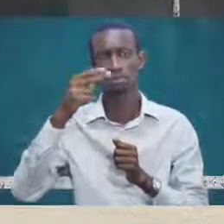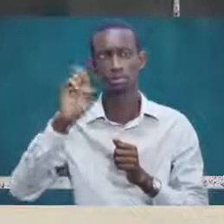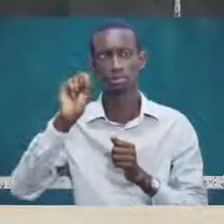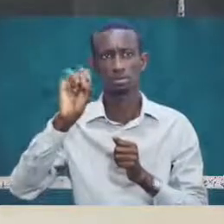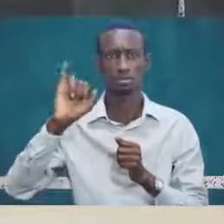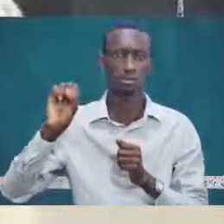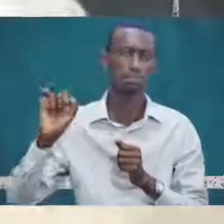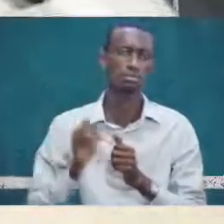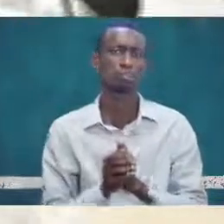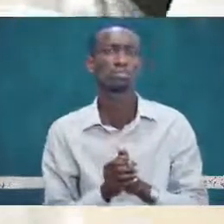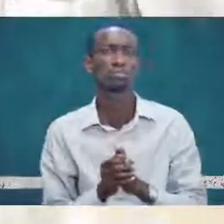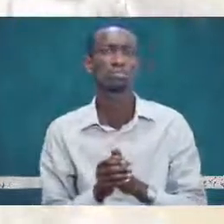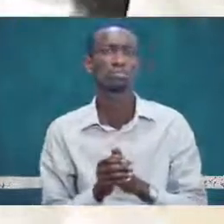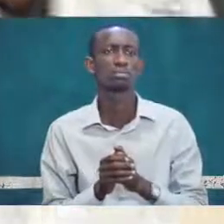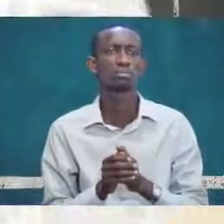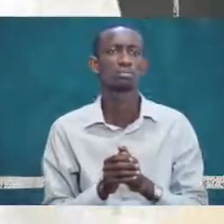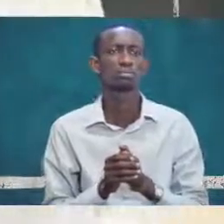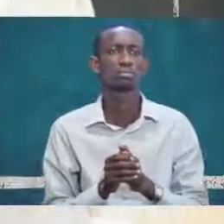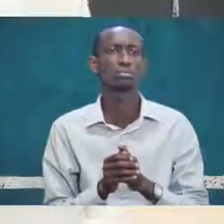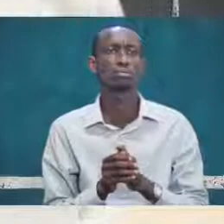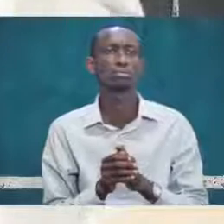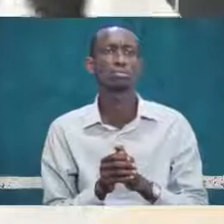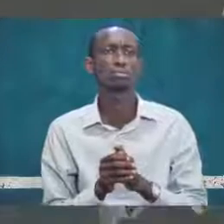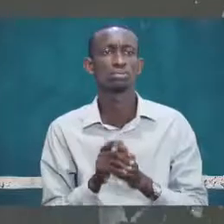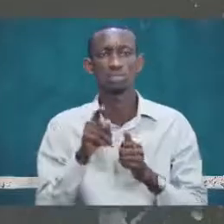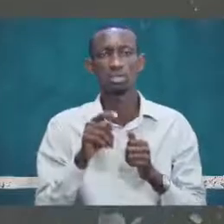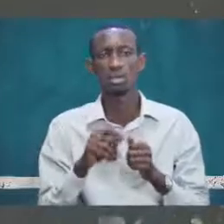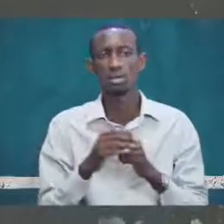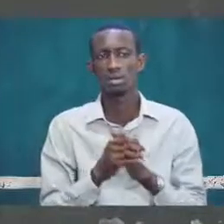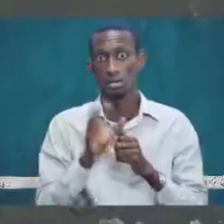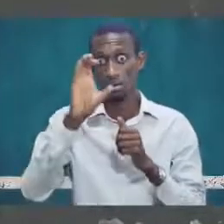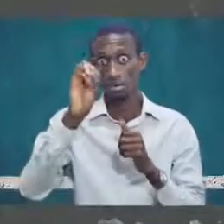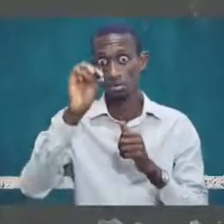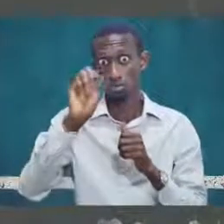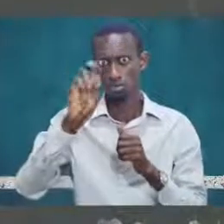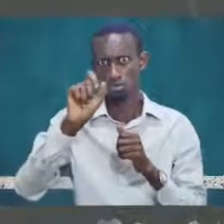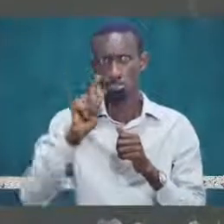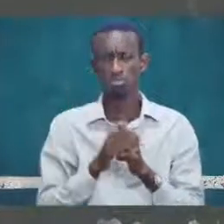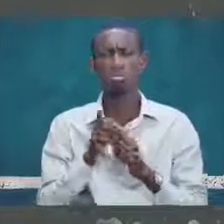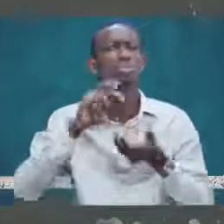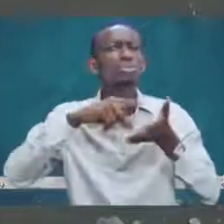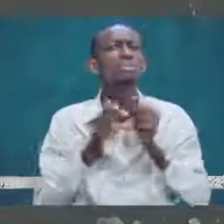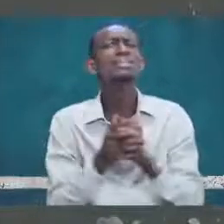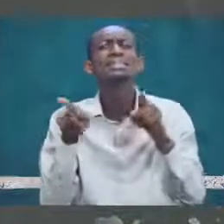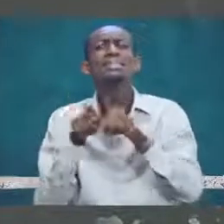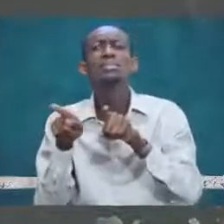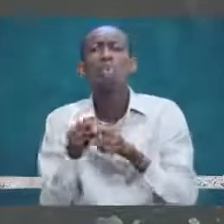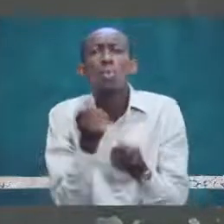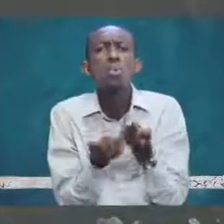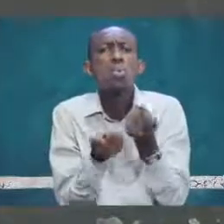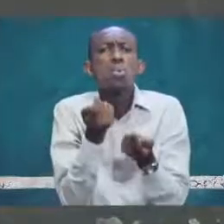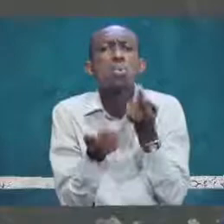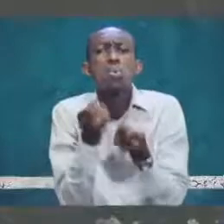combustion, to be precise, or maybe to go back briefly, we said combustion is similar to burning. When